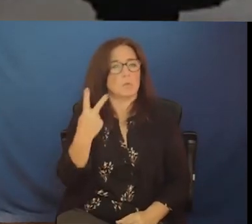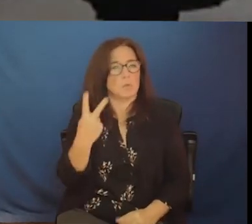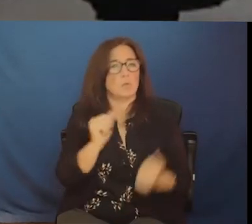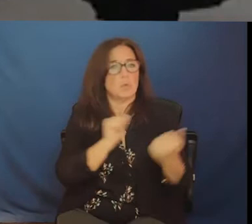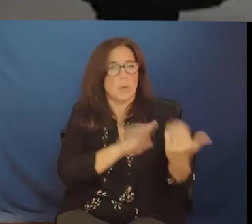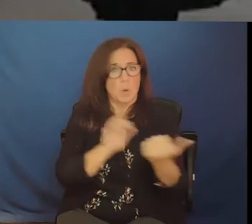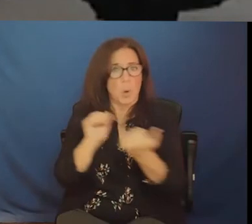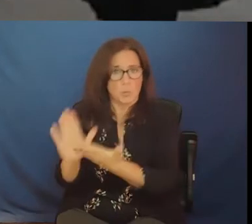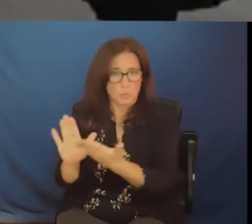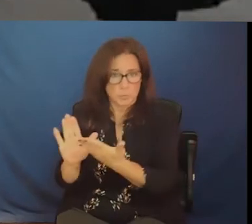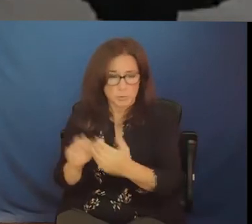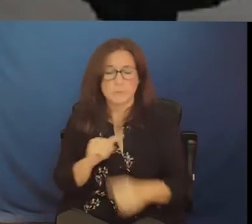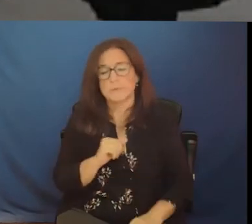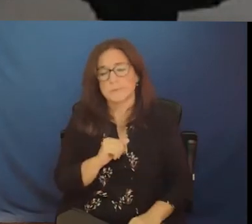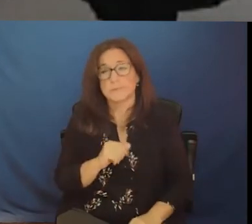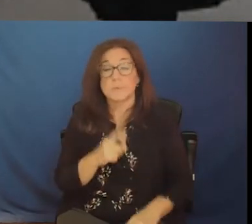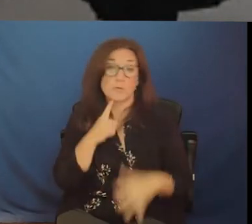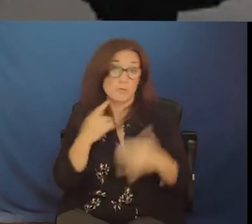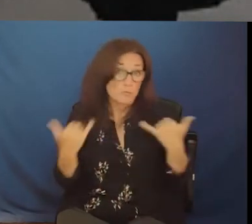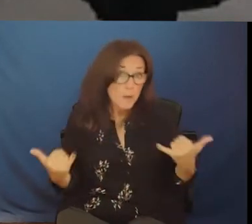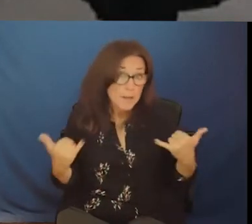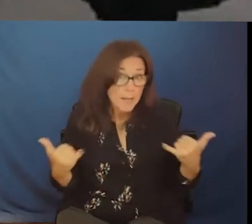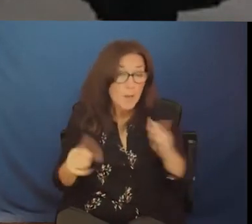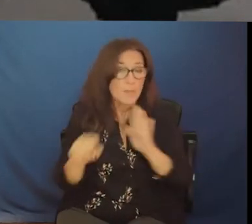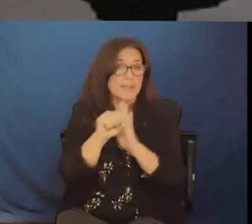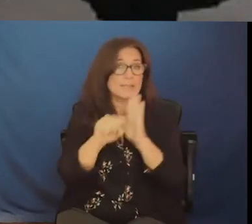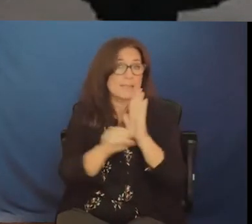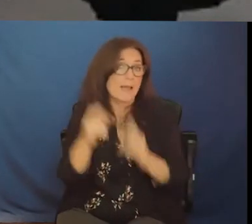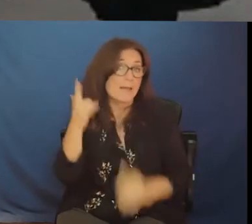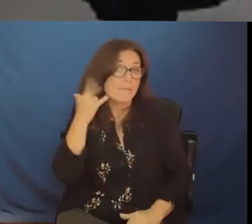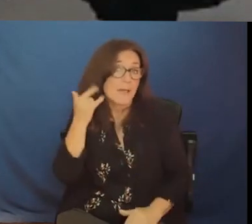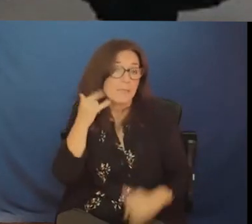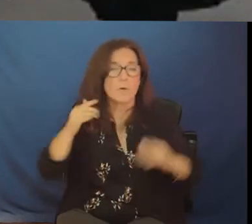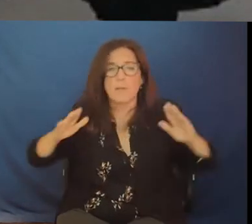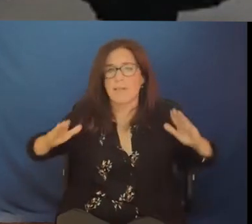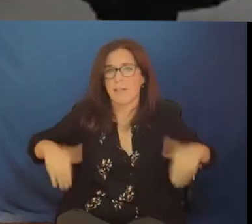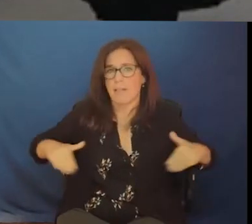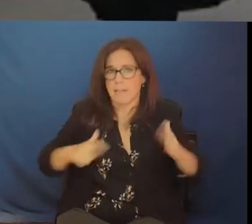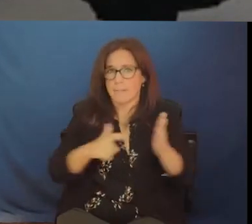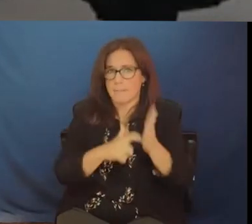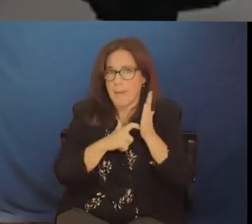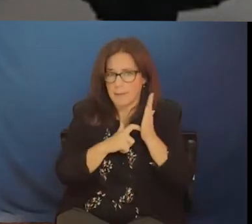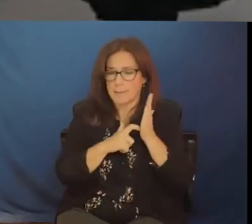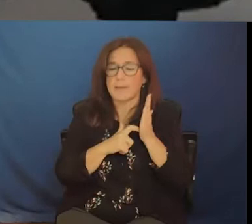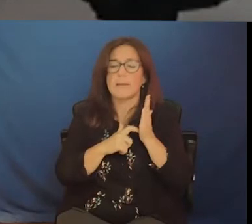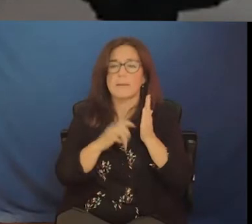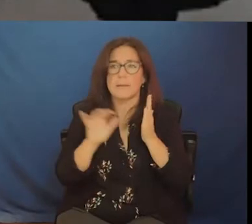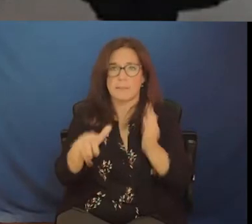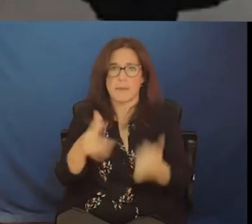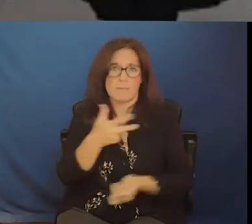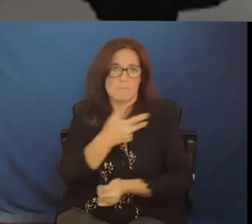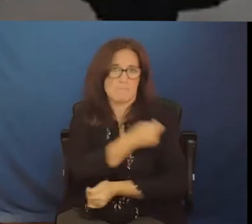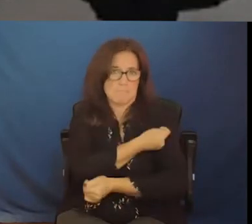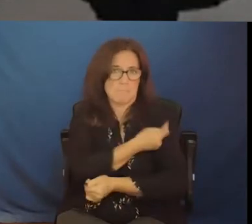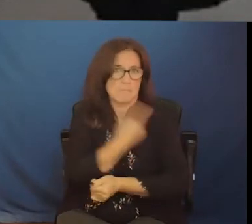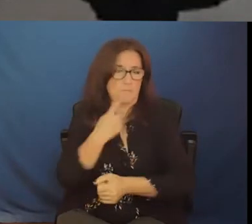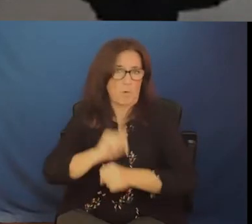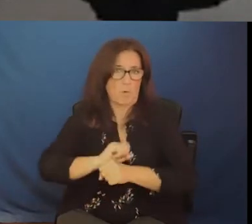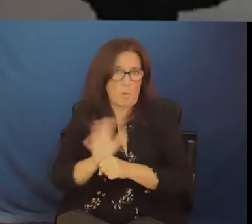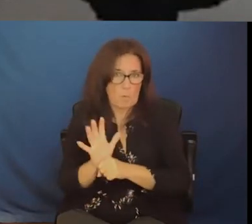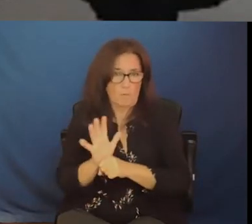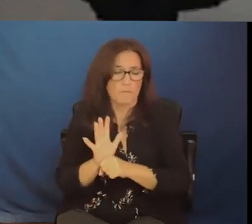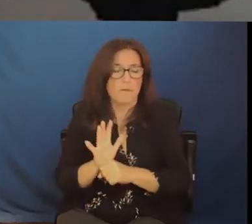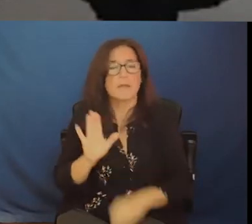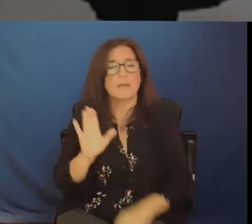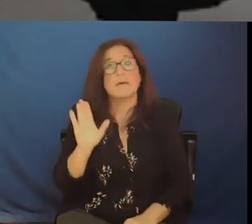At this time, the state of California has not mandated the COVID vaccine. So, but we can